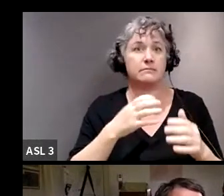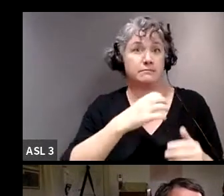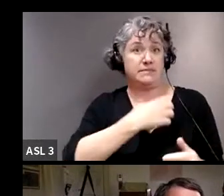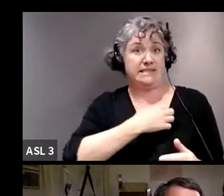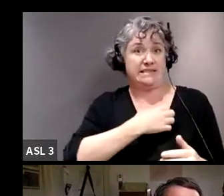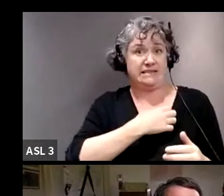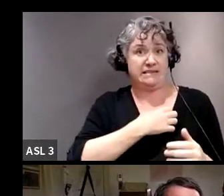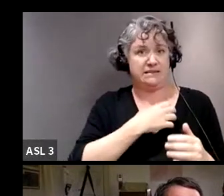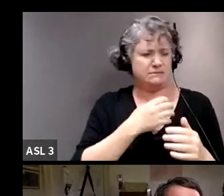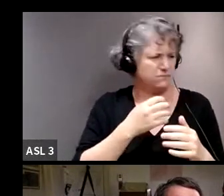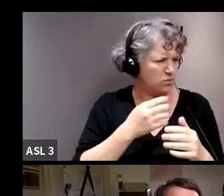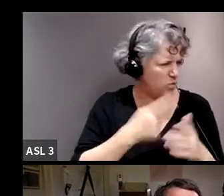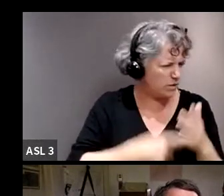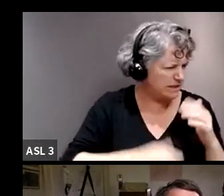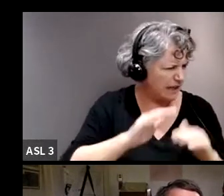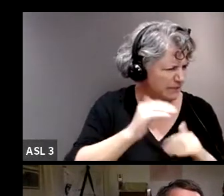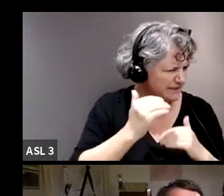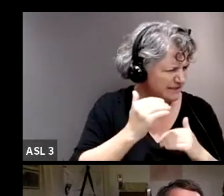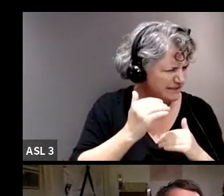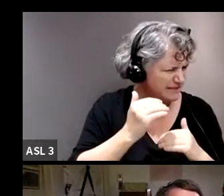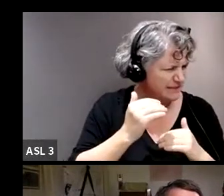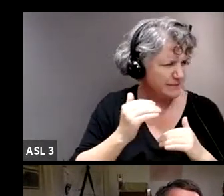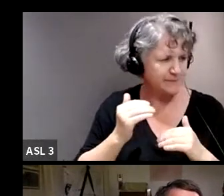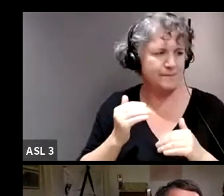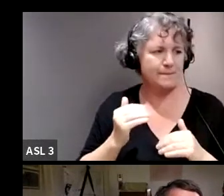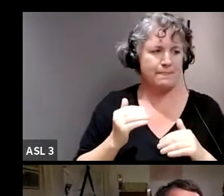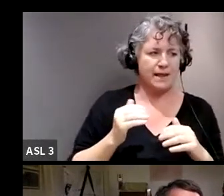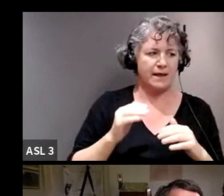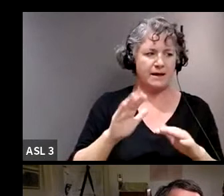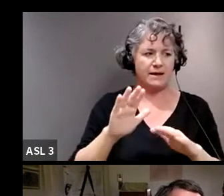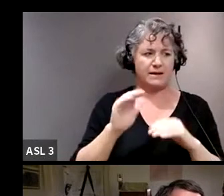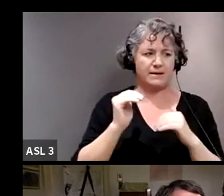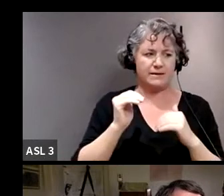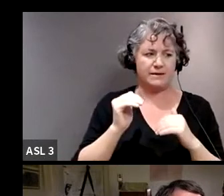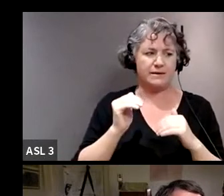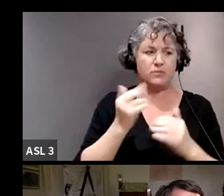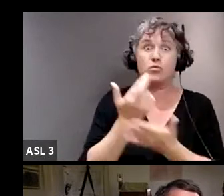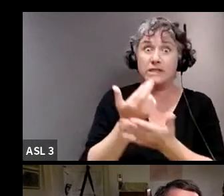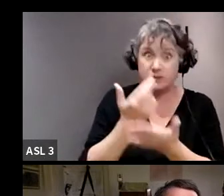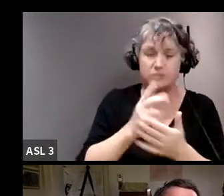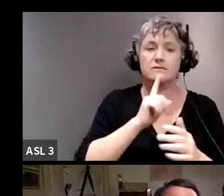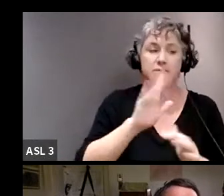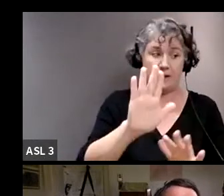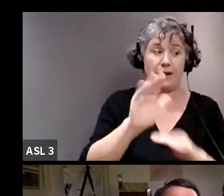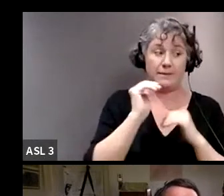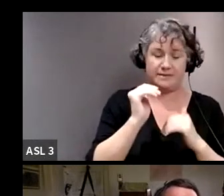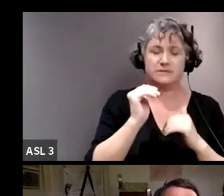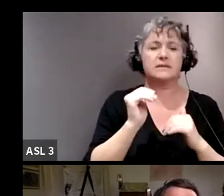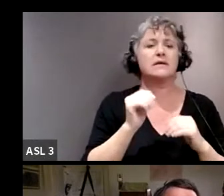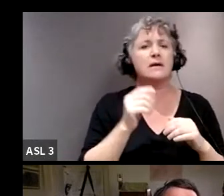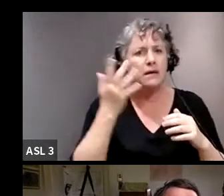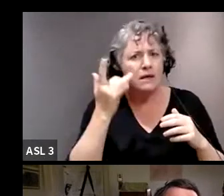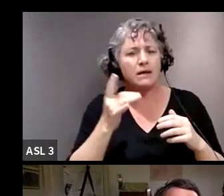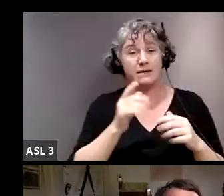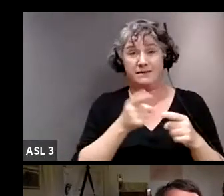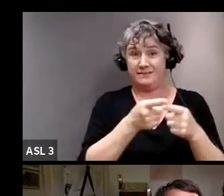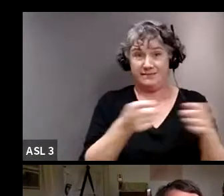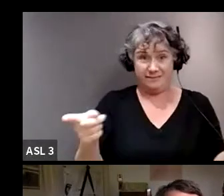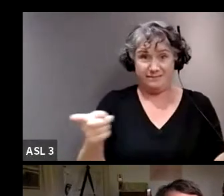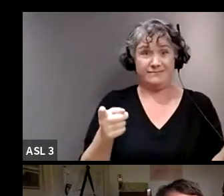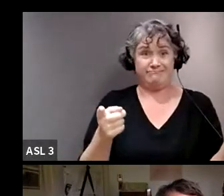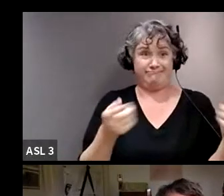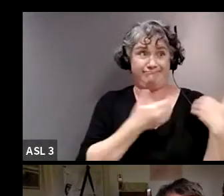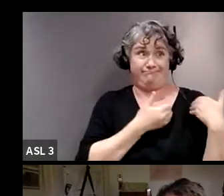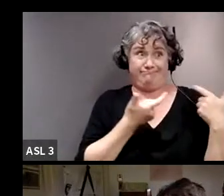is because budget increases like this one continue to be approved and that responsibility that responsibility falls on every board member who can